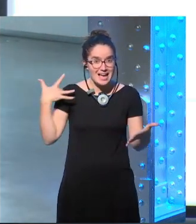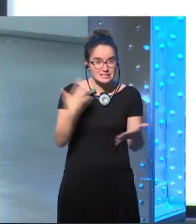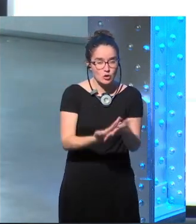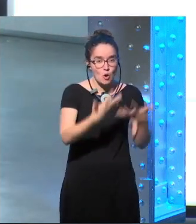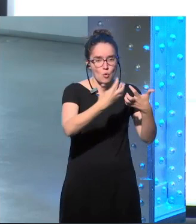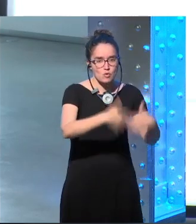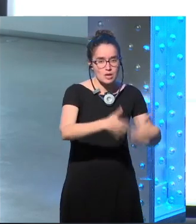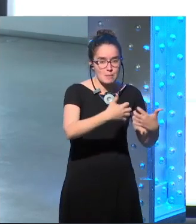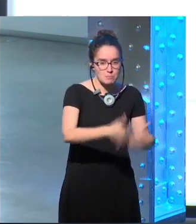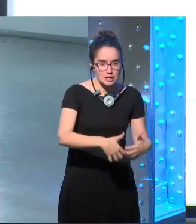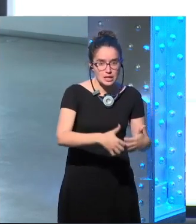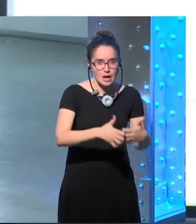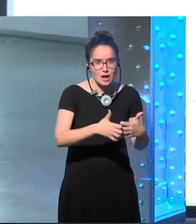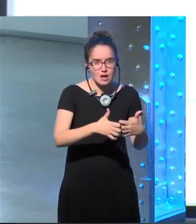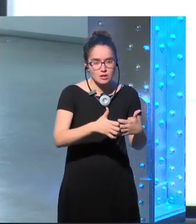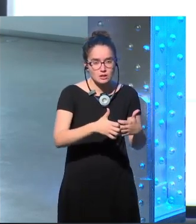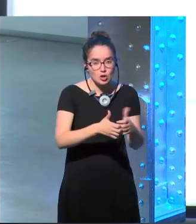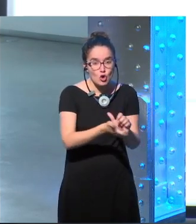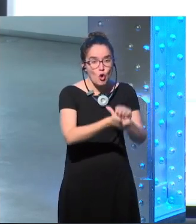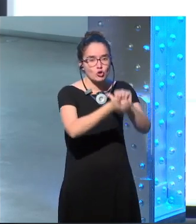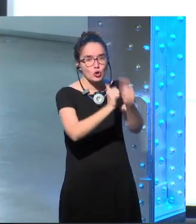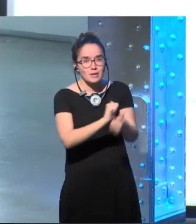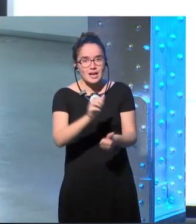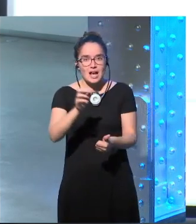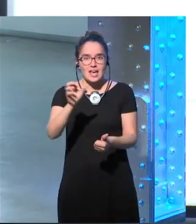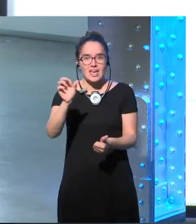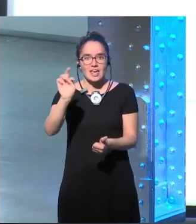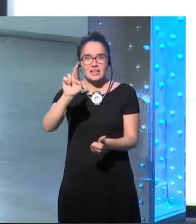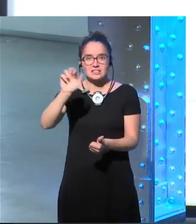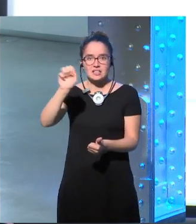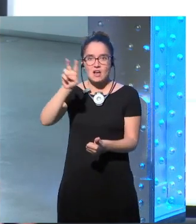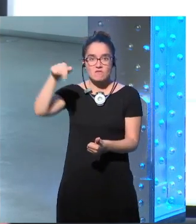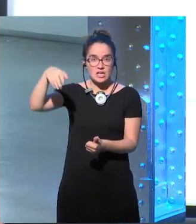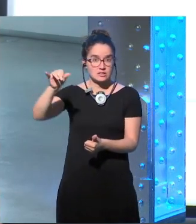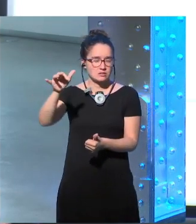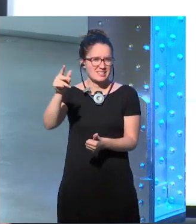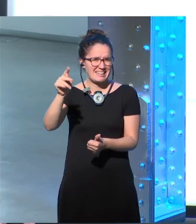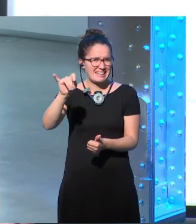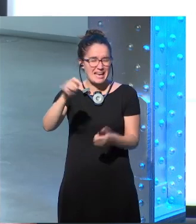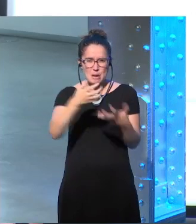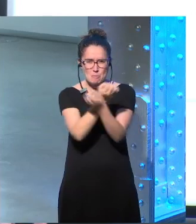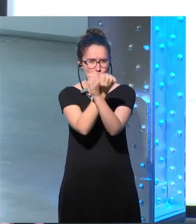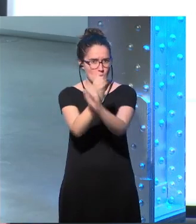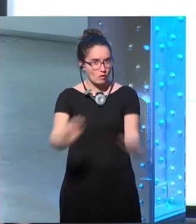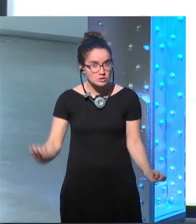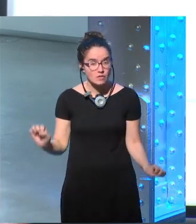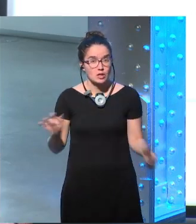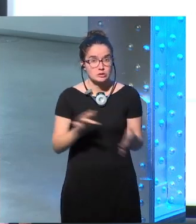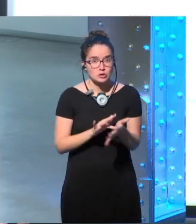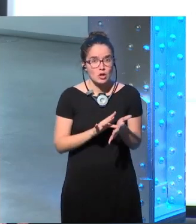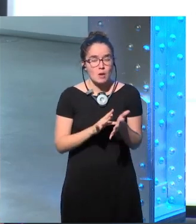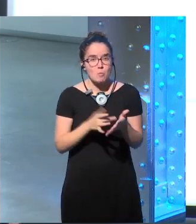Schoenberg or Arvo Pärt. And indeed, it can only draw upon the information